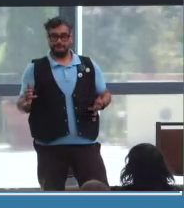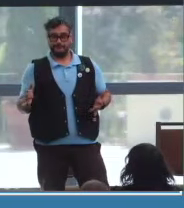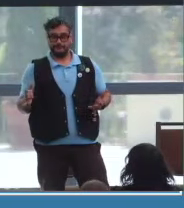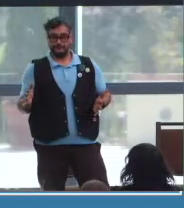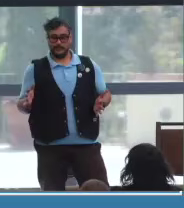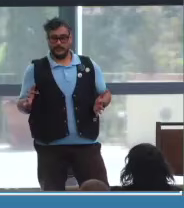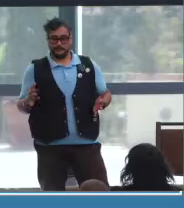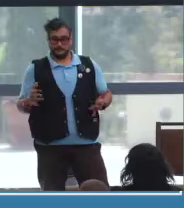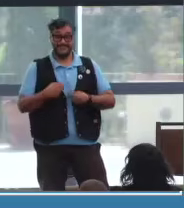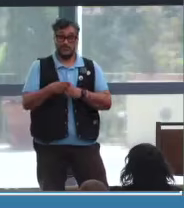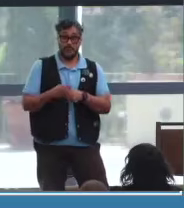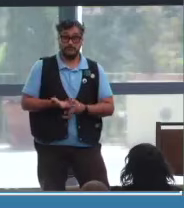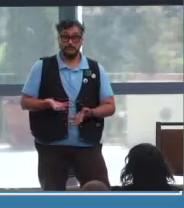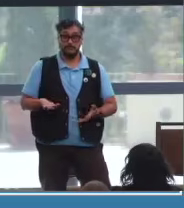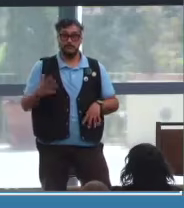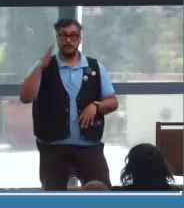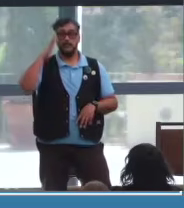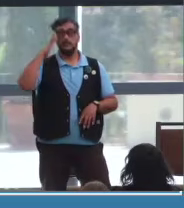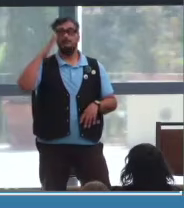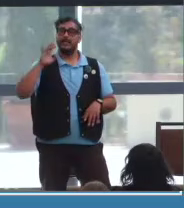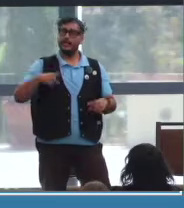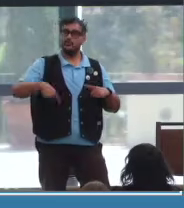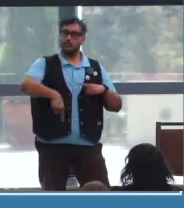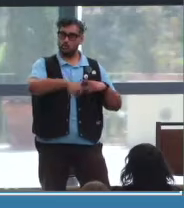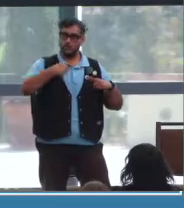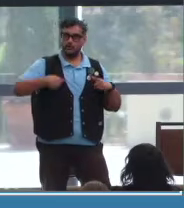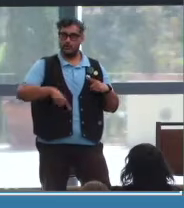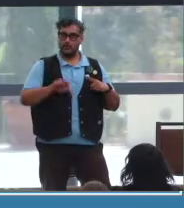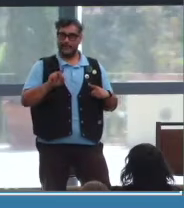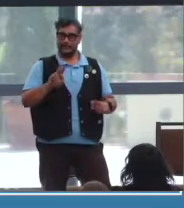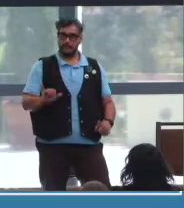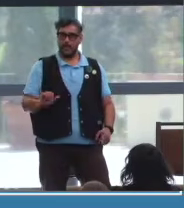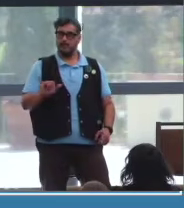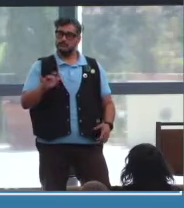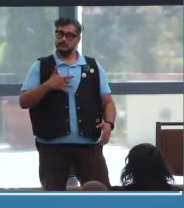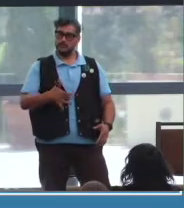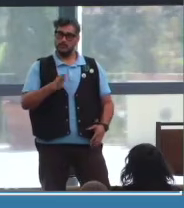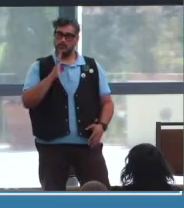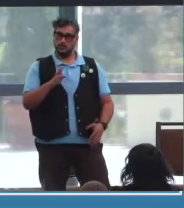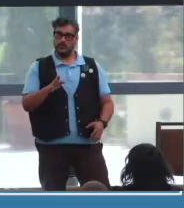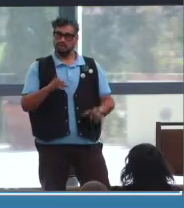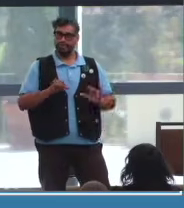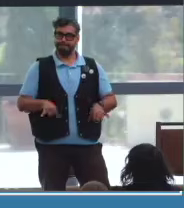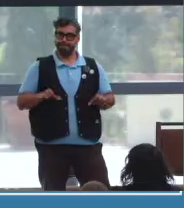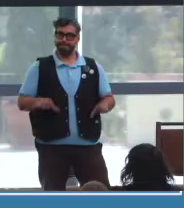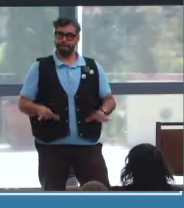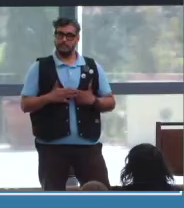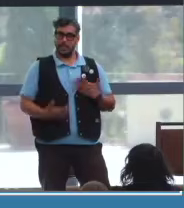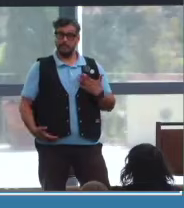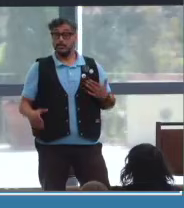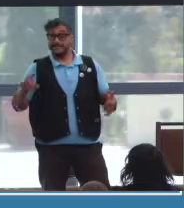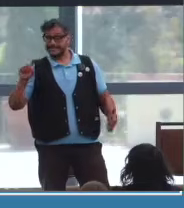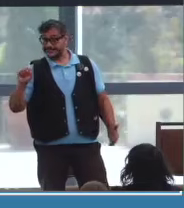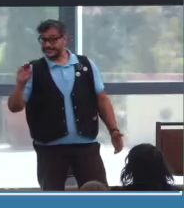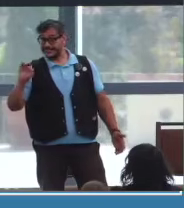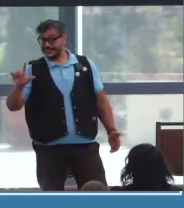generate and go into. A circulating antibody usually, for the most part, remains in the blood, whereas a T cell